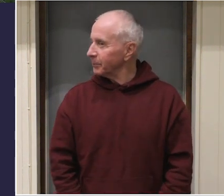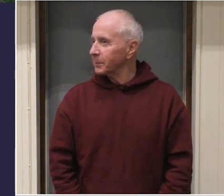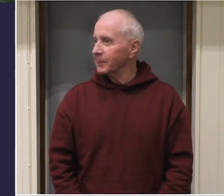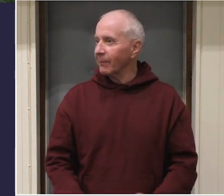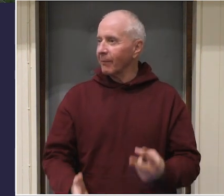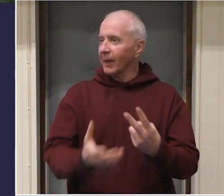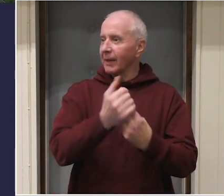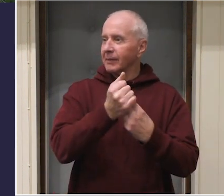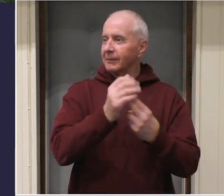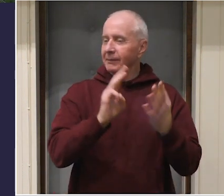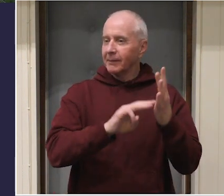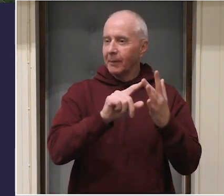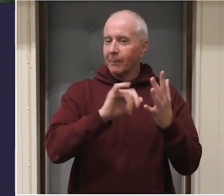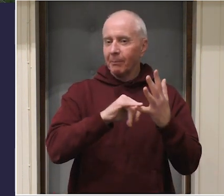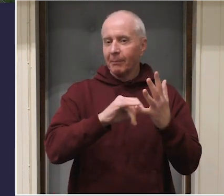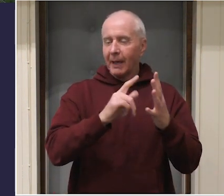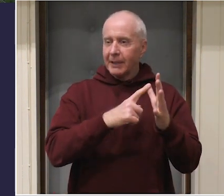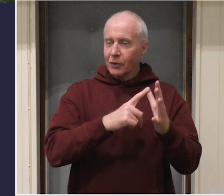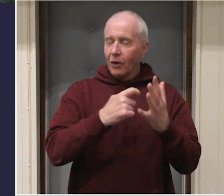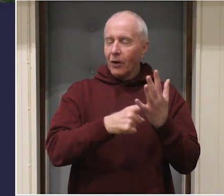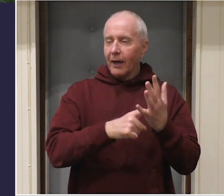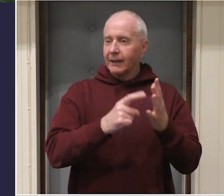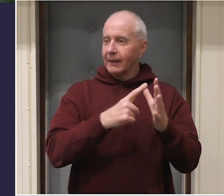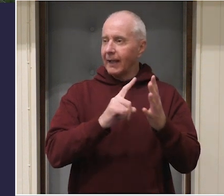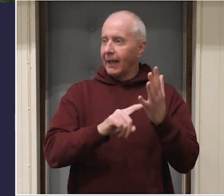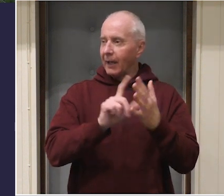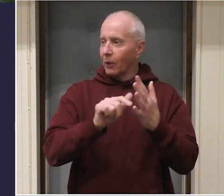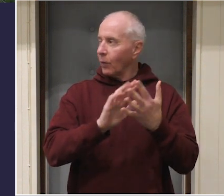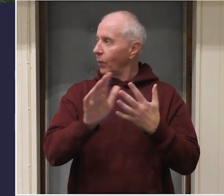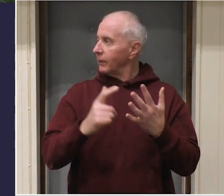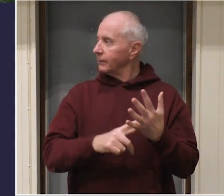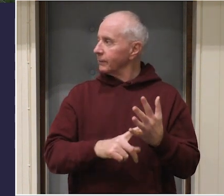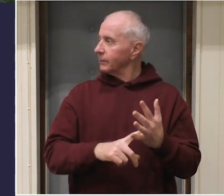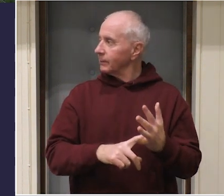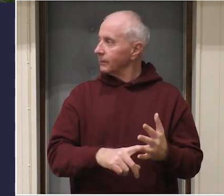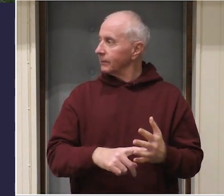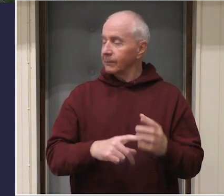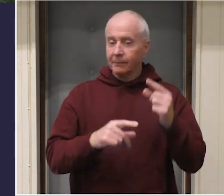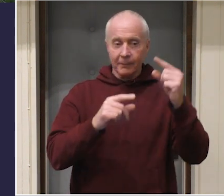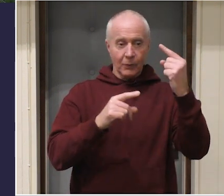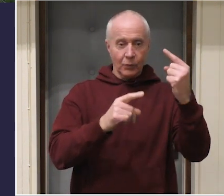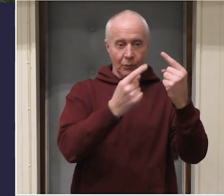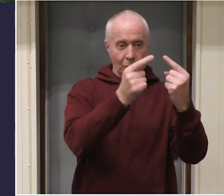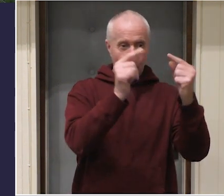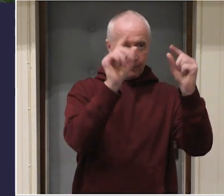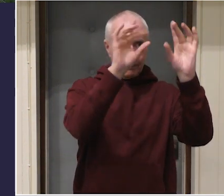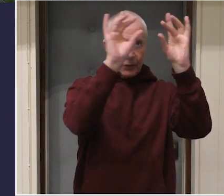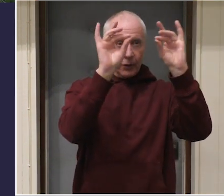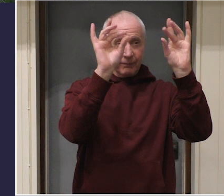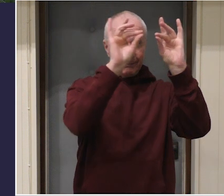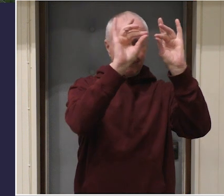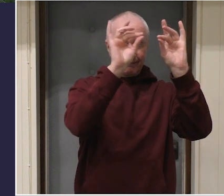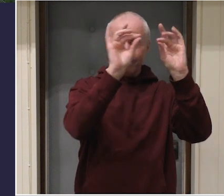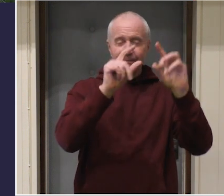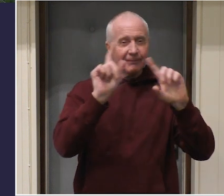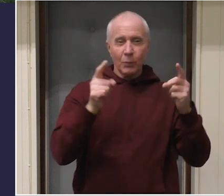star. Mizar and Alcor? Yes, so if you look closely, Mizar and Alcor are two stars very close together. You can't see these in the